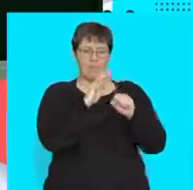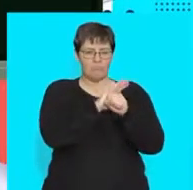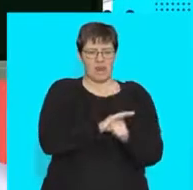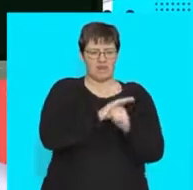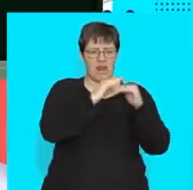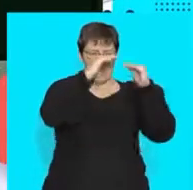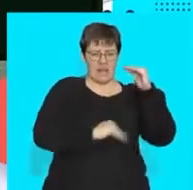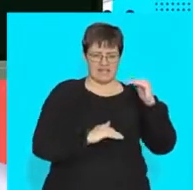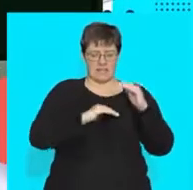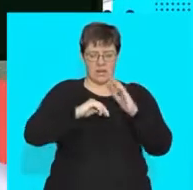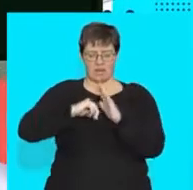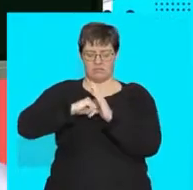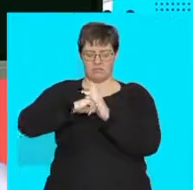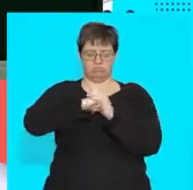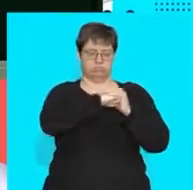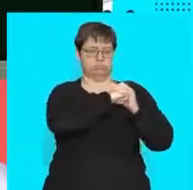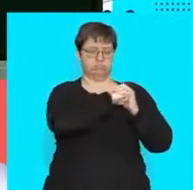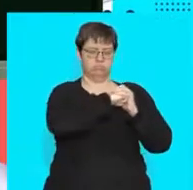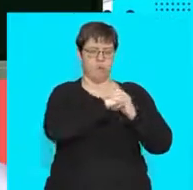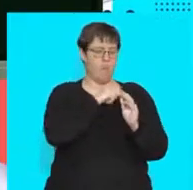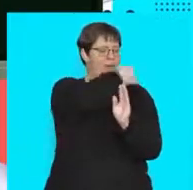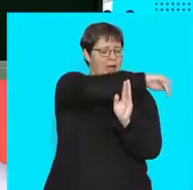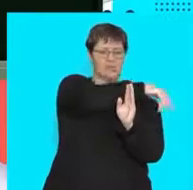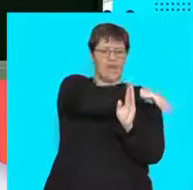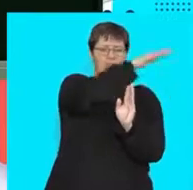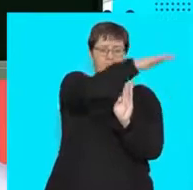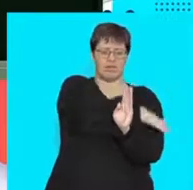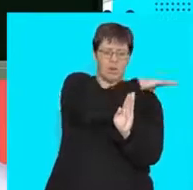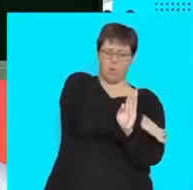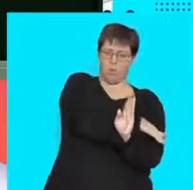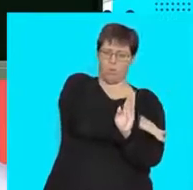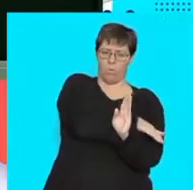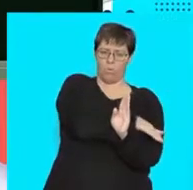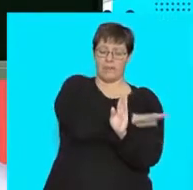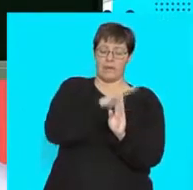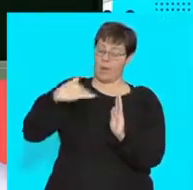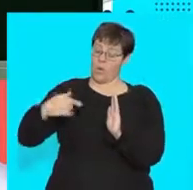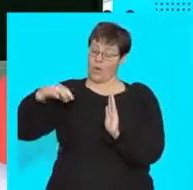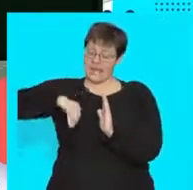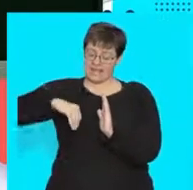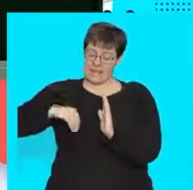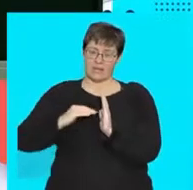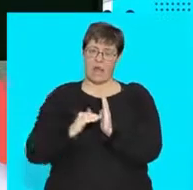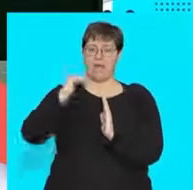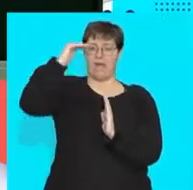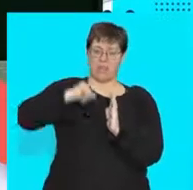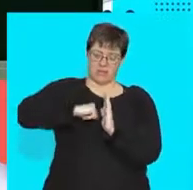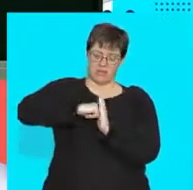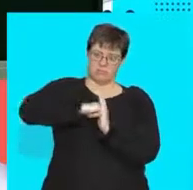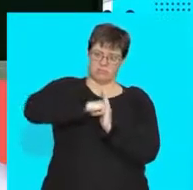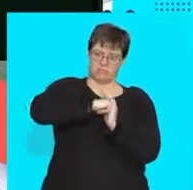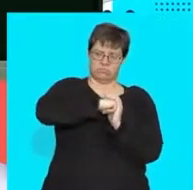It decreases. So you've got your tympanic membrane, and now in the auditory canal, the